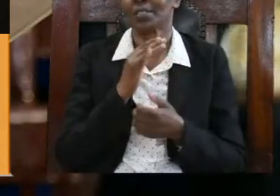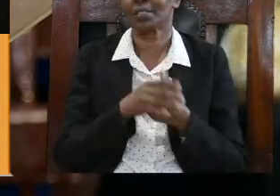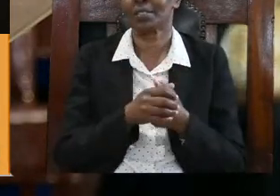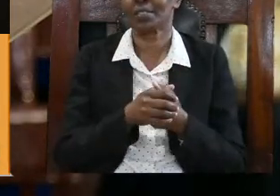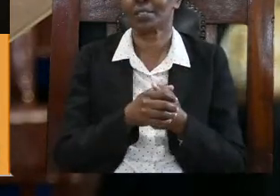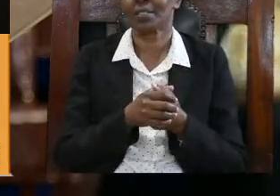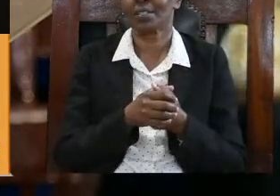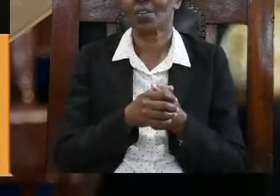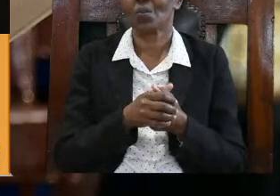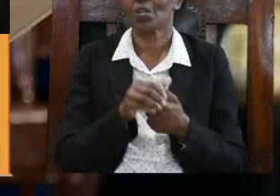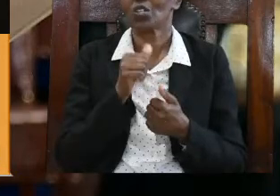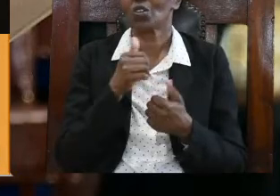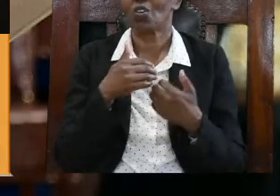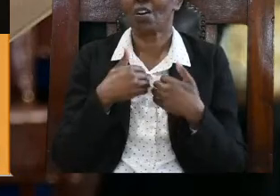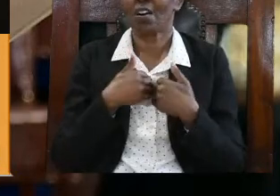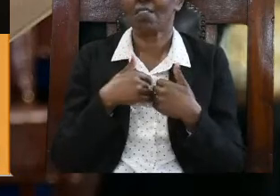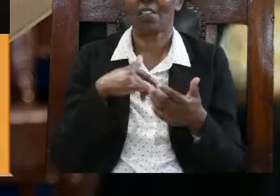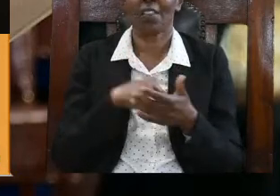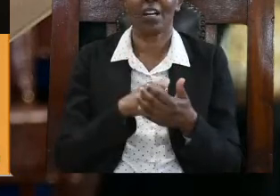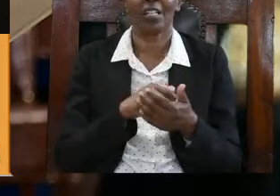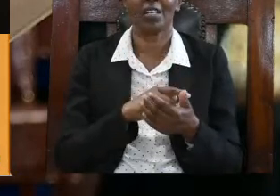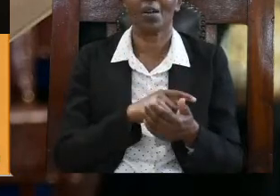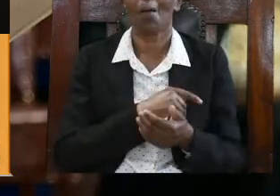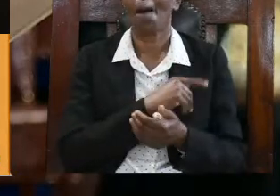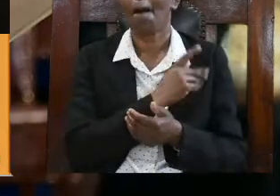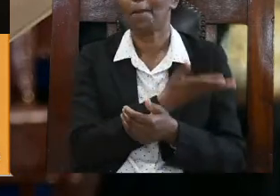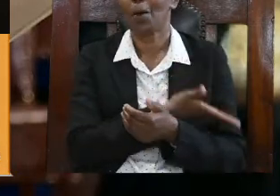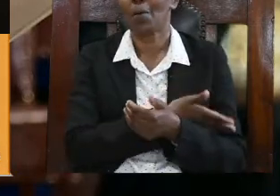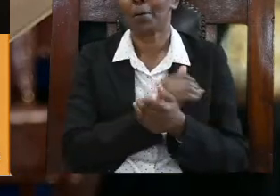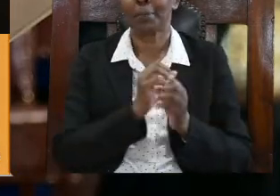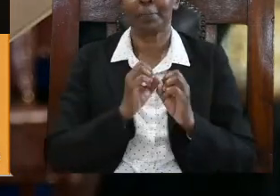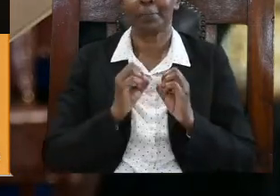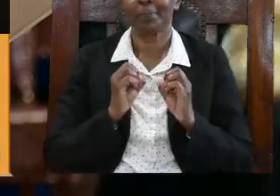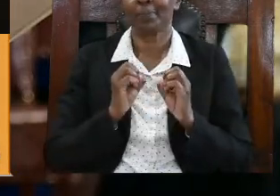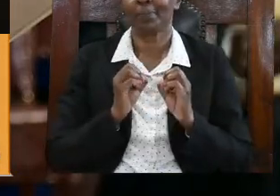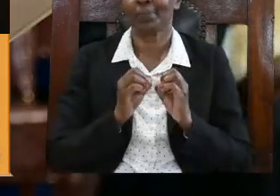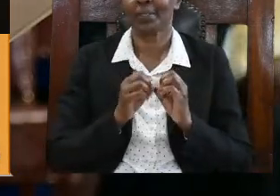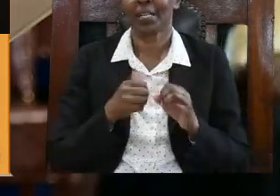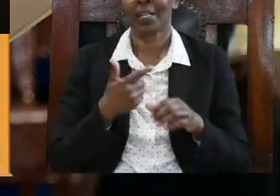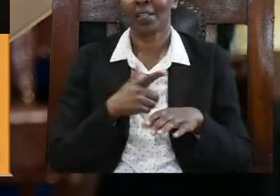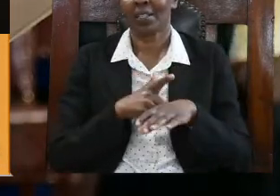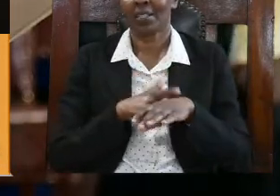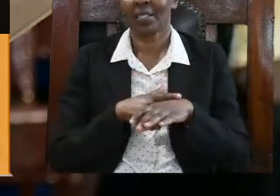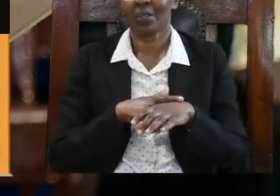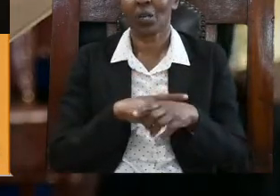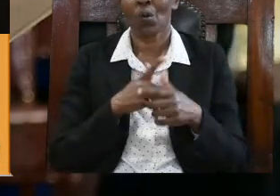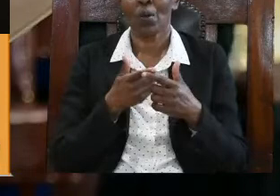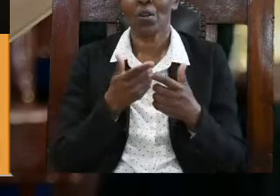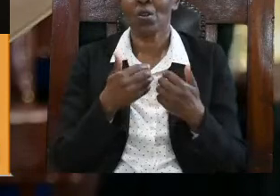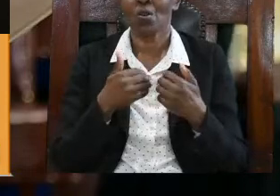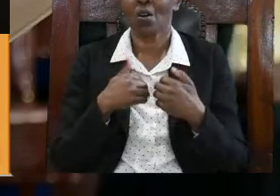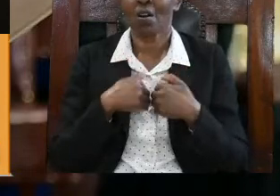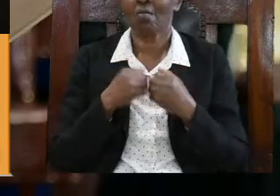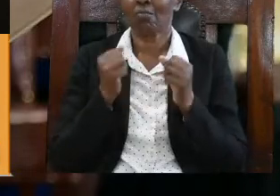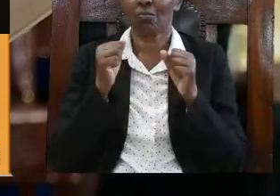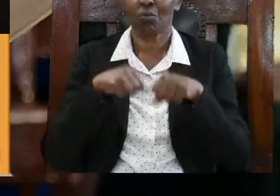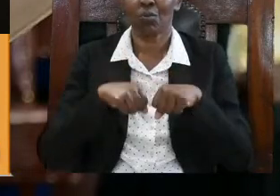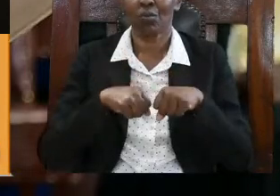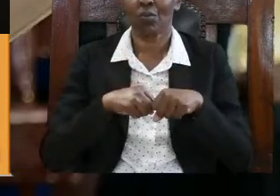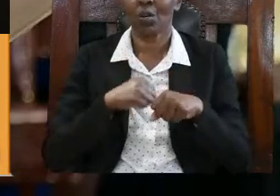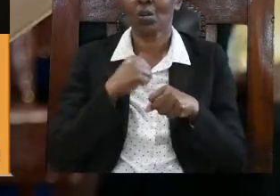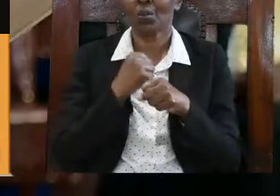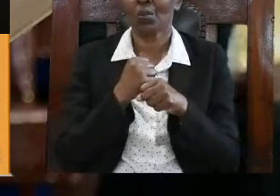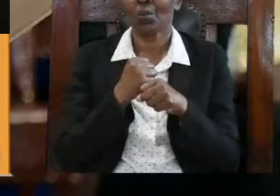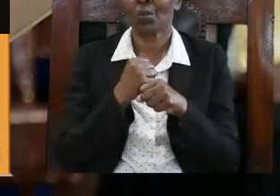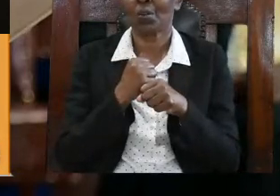we don't usually have that kind of human strength. And at times, even when we have the capability to embarrass